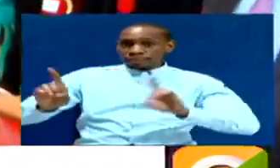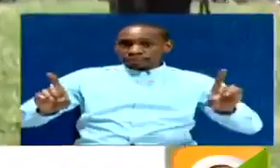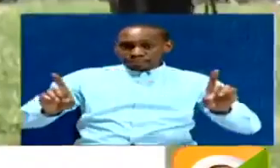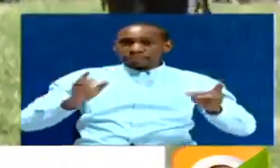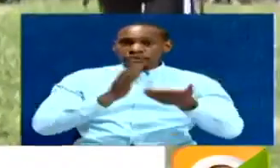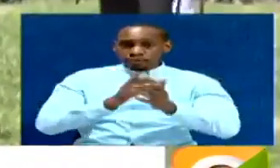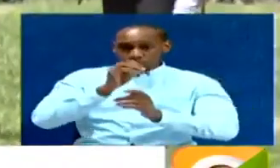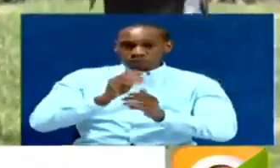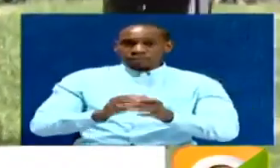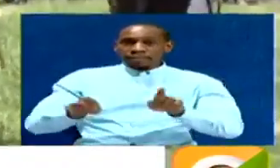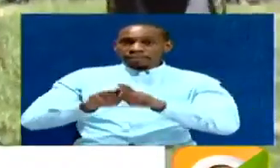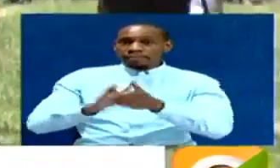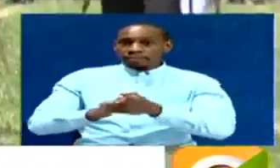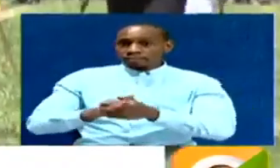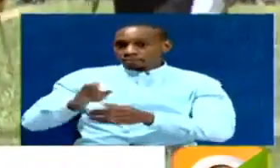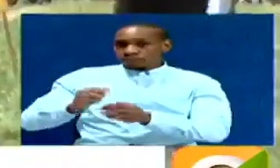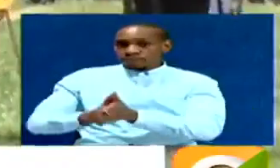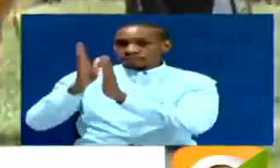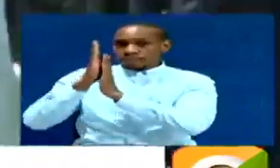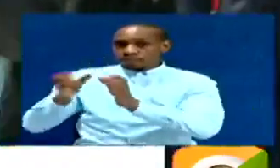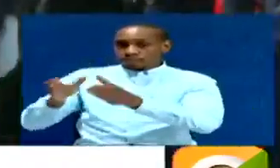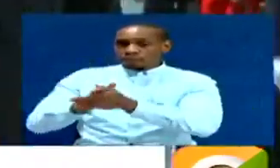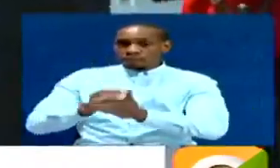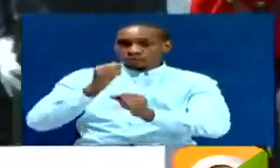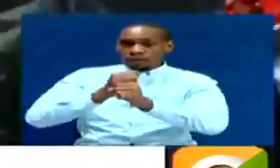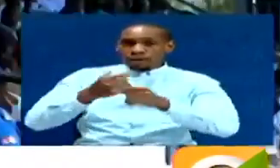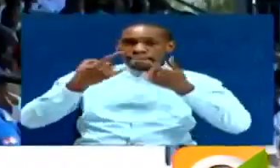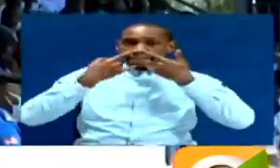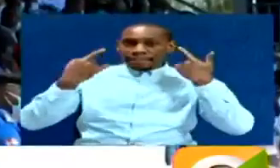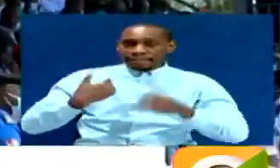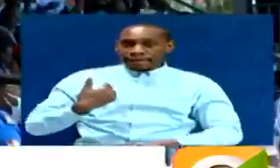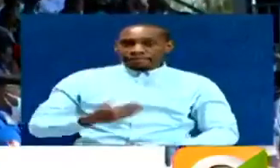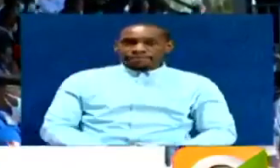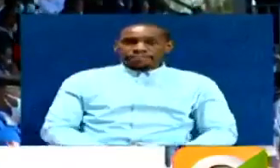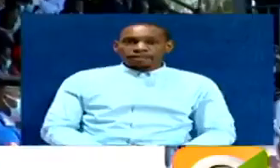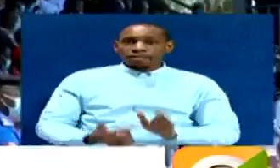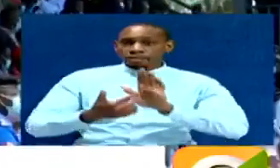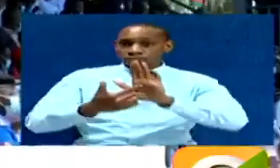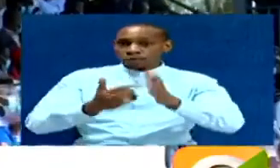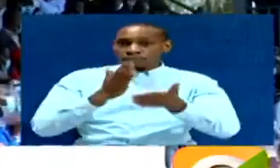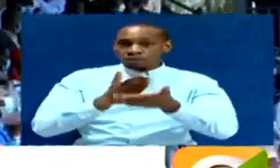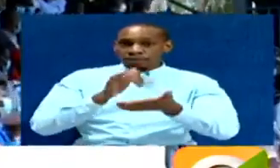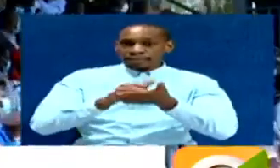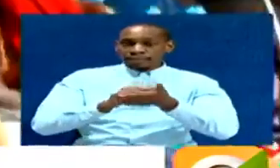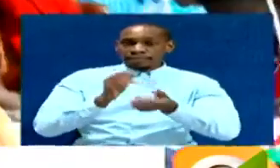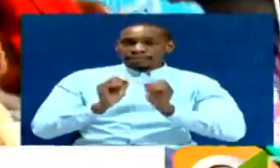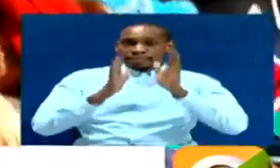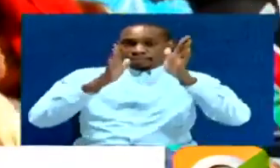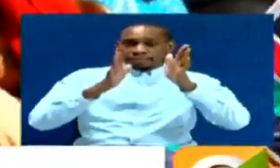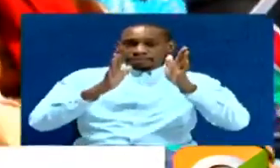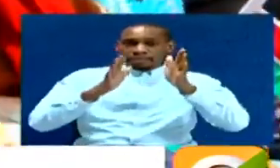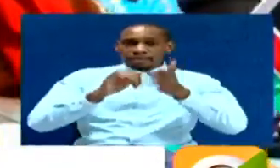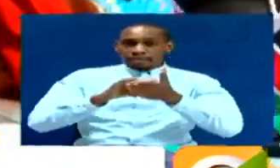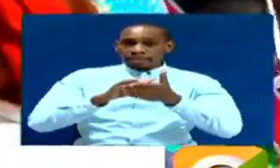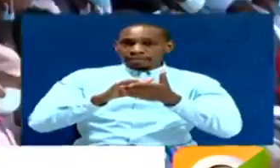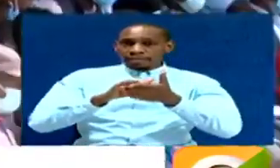was observed. Even the armed forces performed their drills with masks on. The proof of if these celebrations